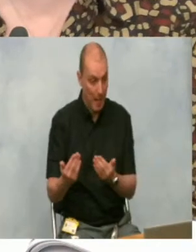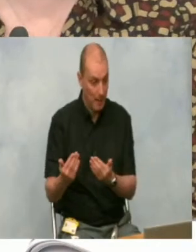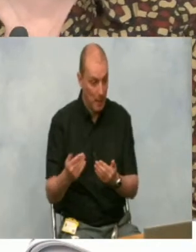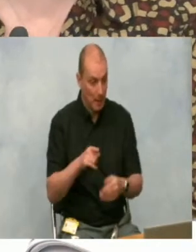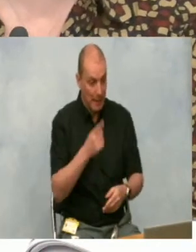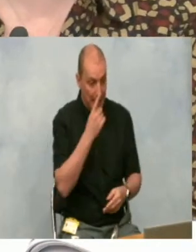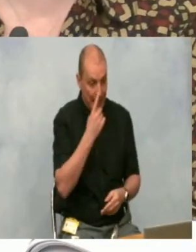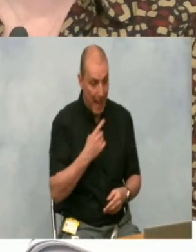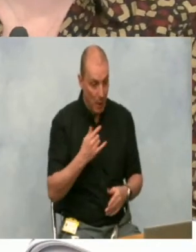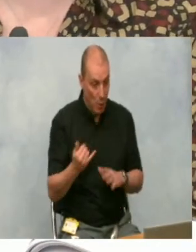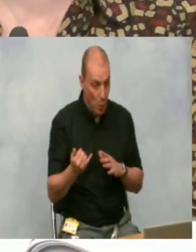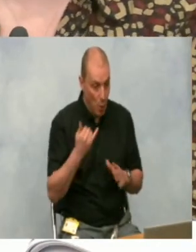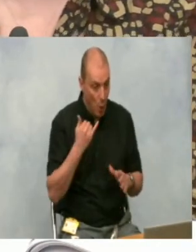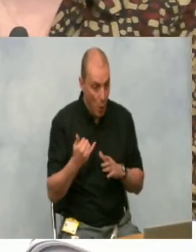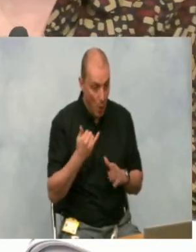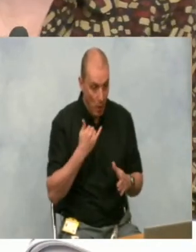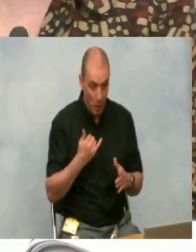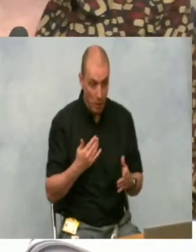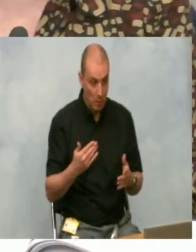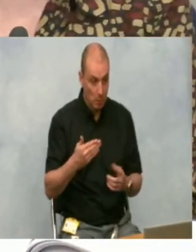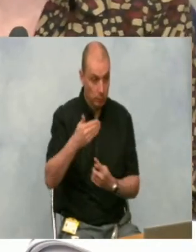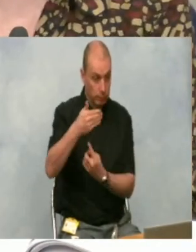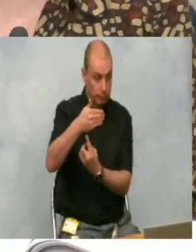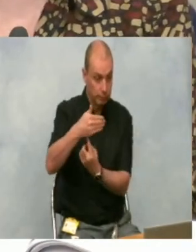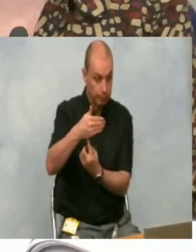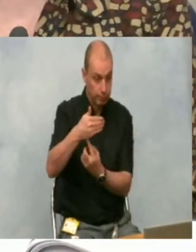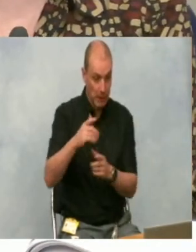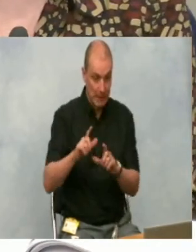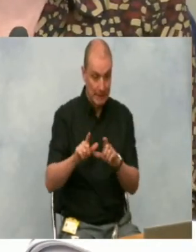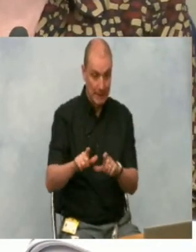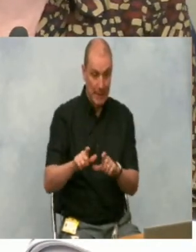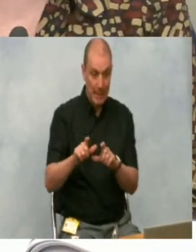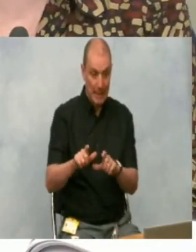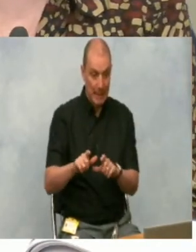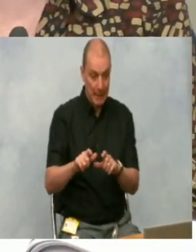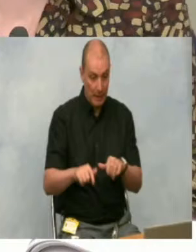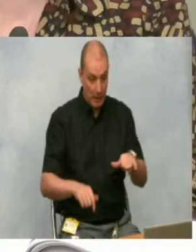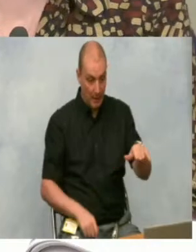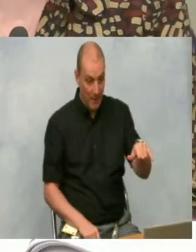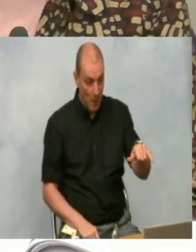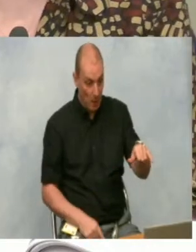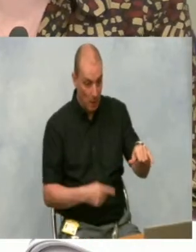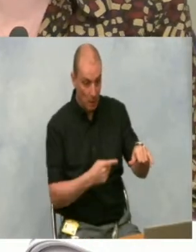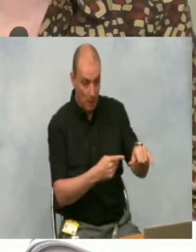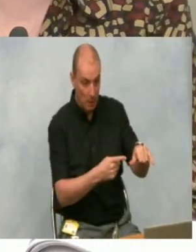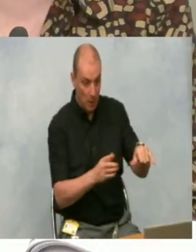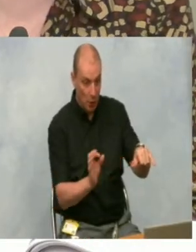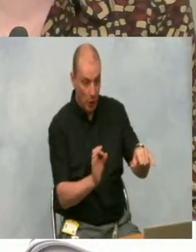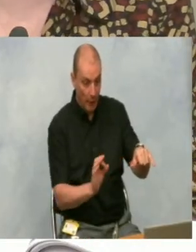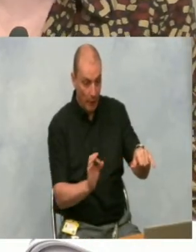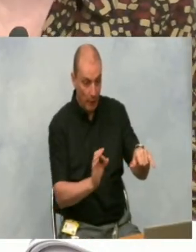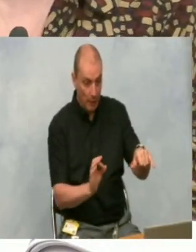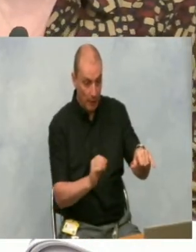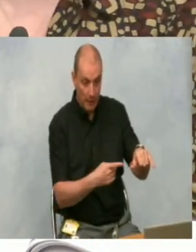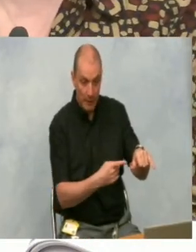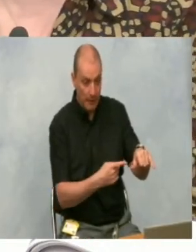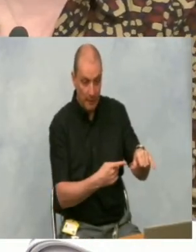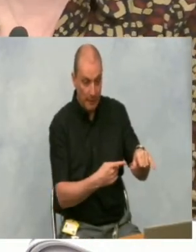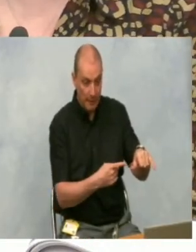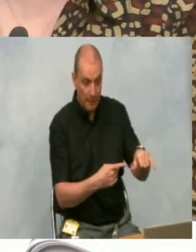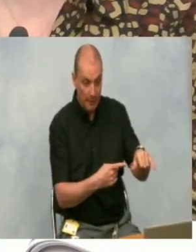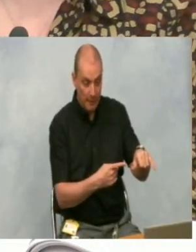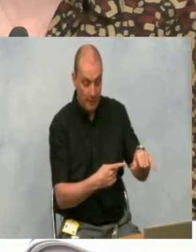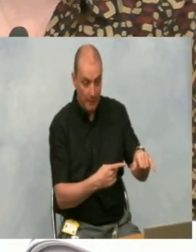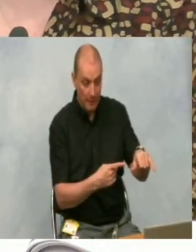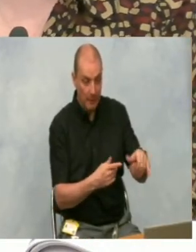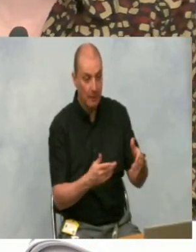to ask about the property. No one has inquired about this property since we put up the boards, other than